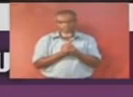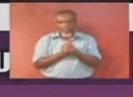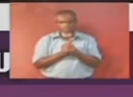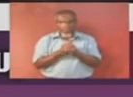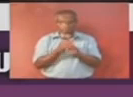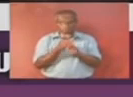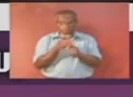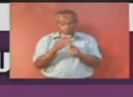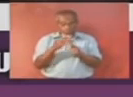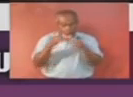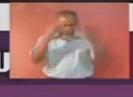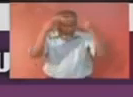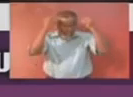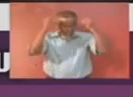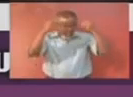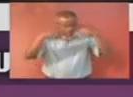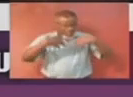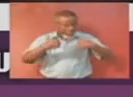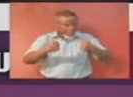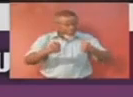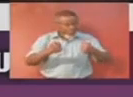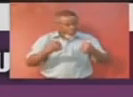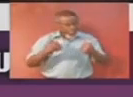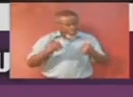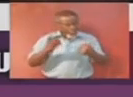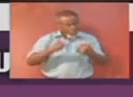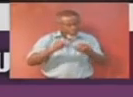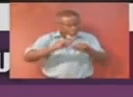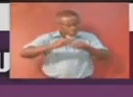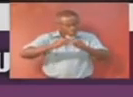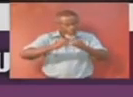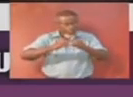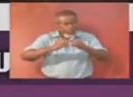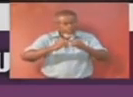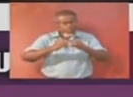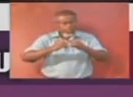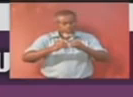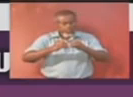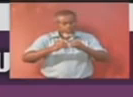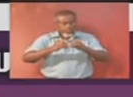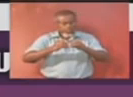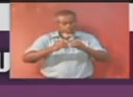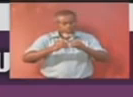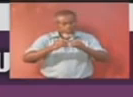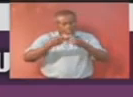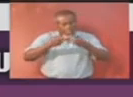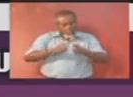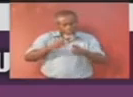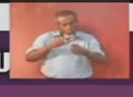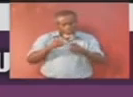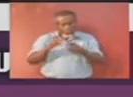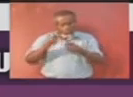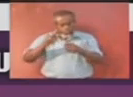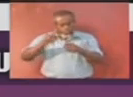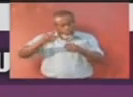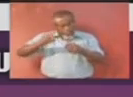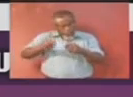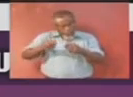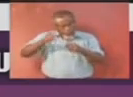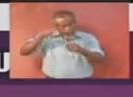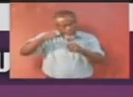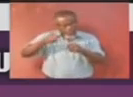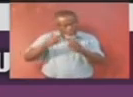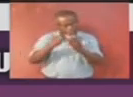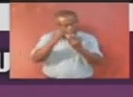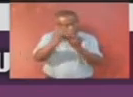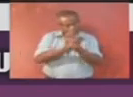any statistics on how many of the approximately 3,000 cases which occurred in May were indeed cases